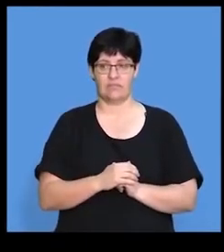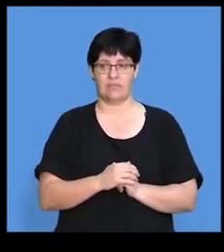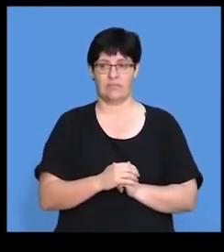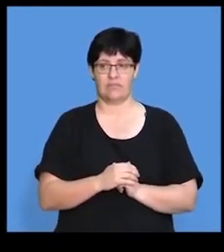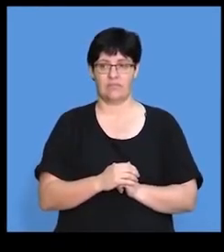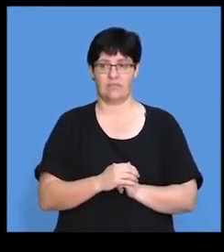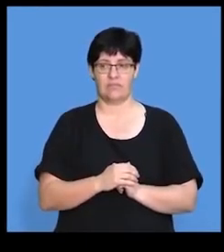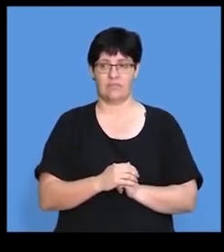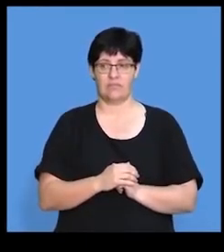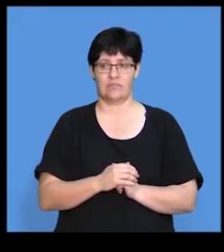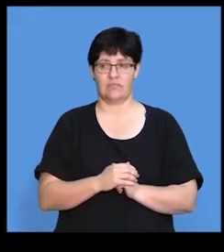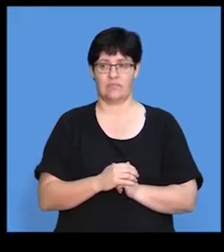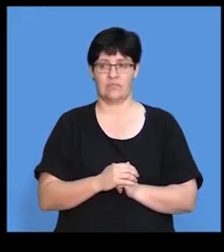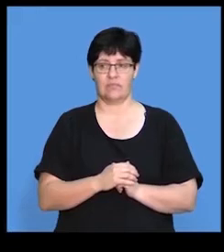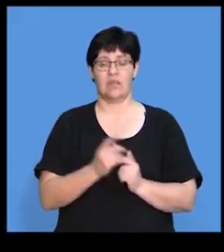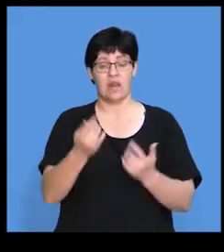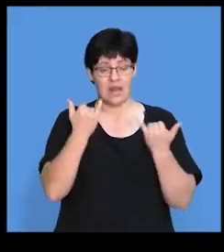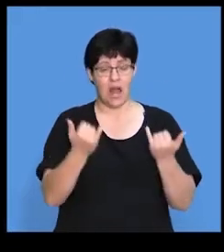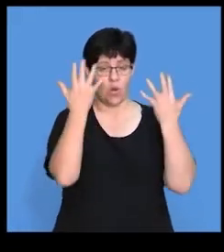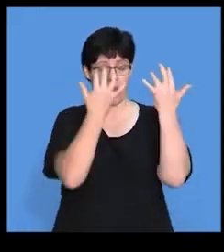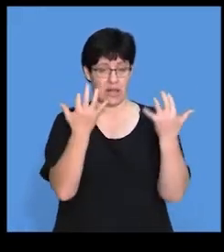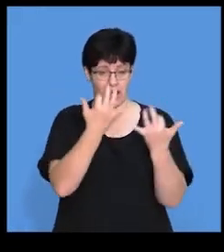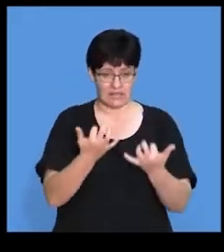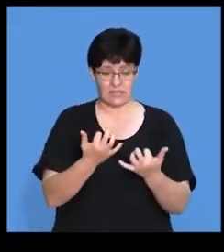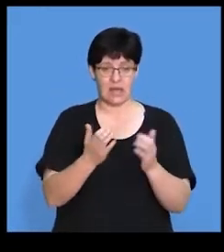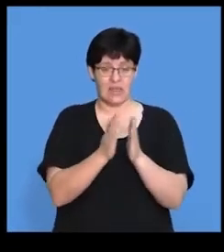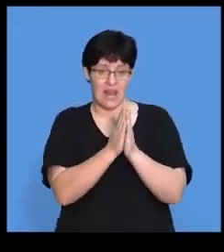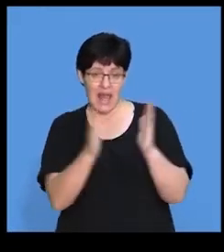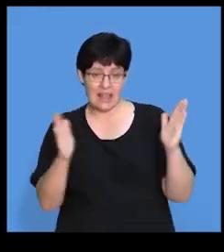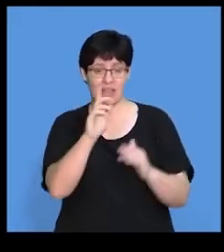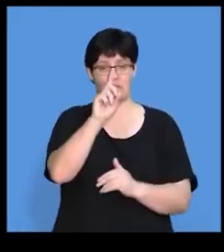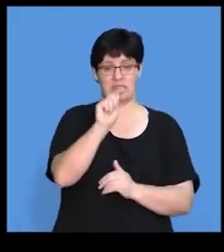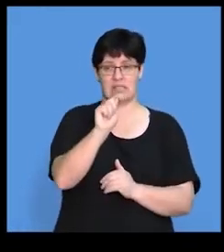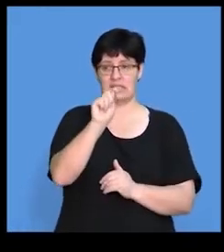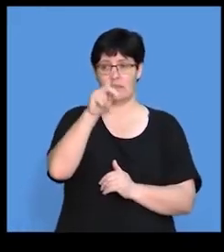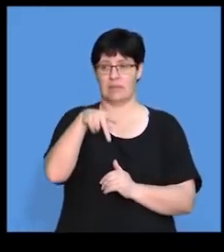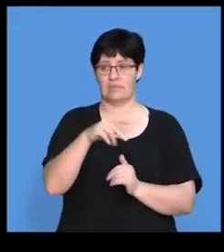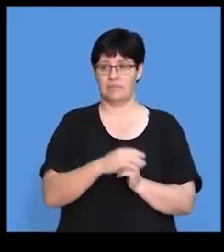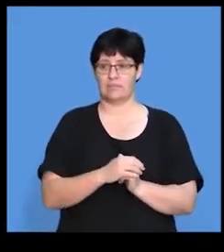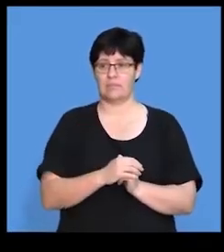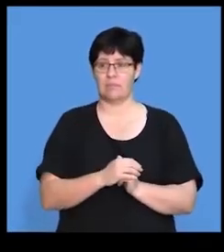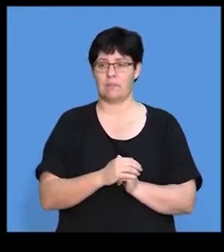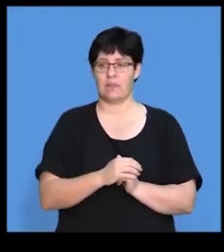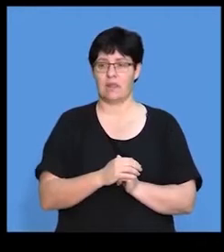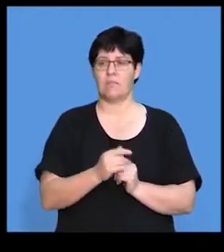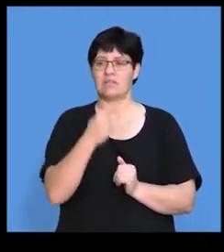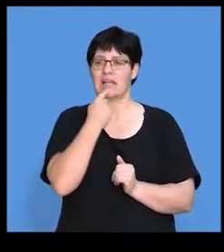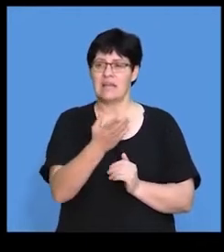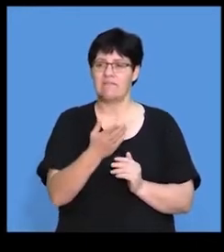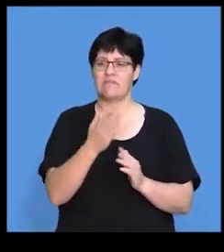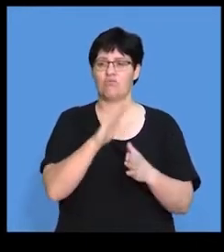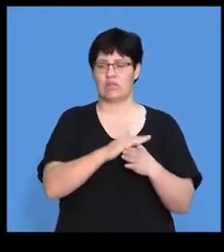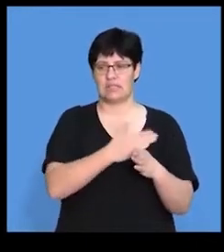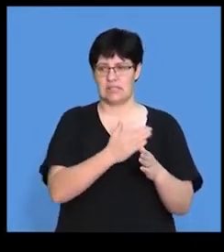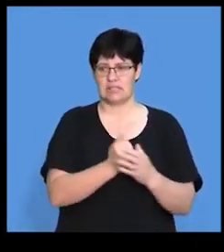Okay. All right, we now have to calculate the length of TB. Okay, so, and we have to give reasons. This is